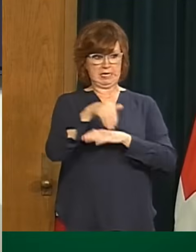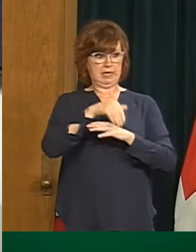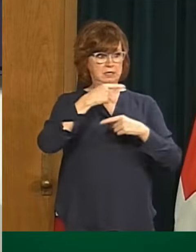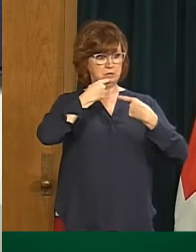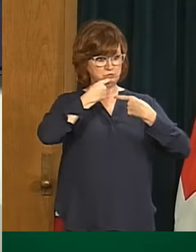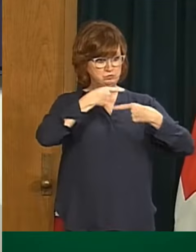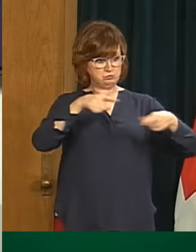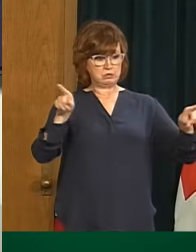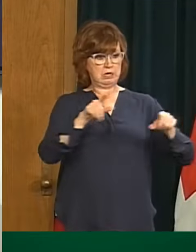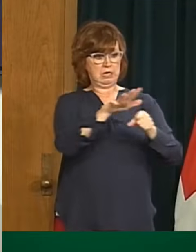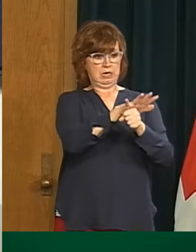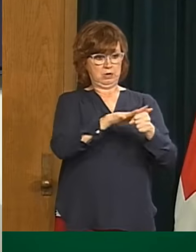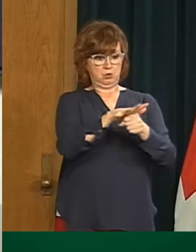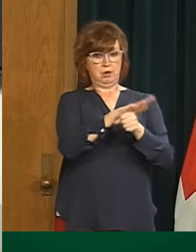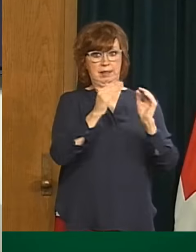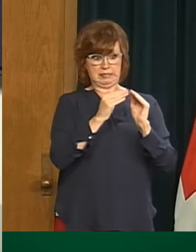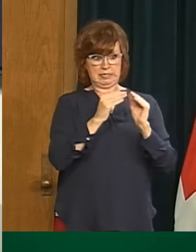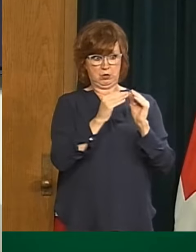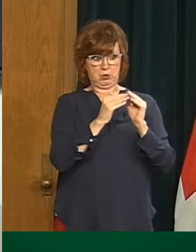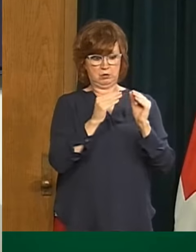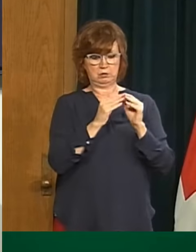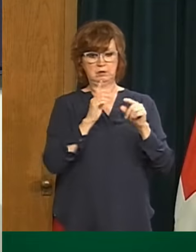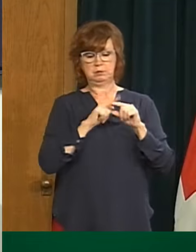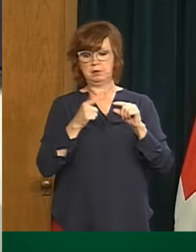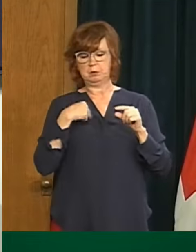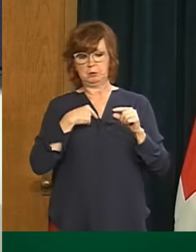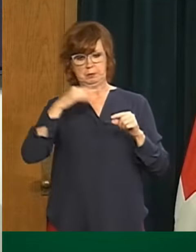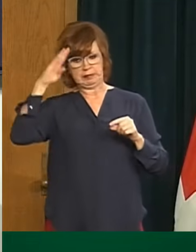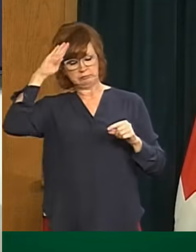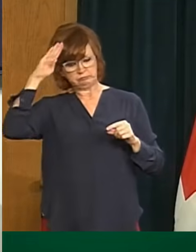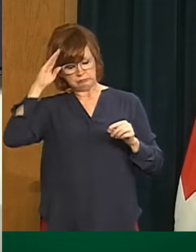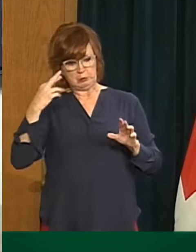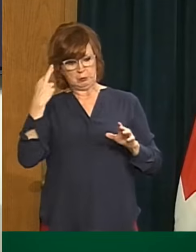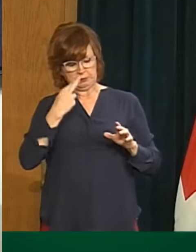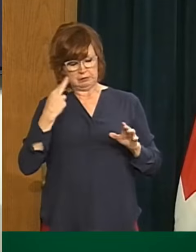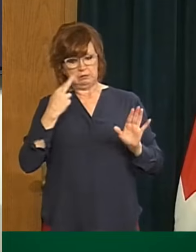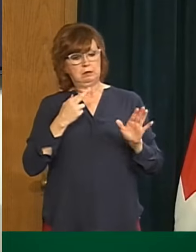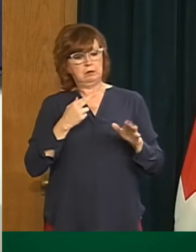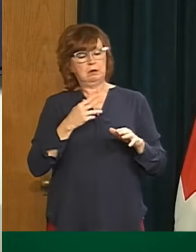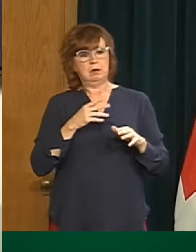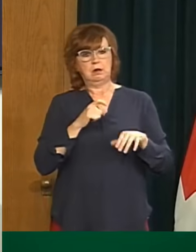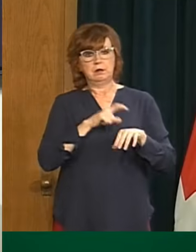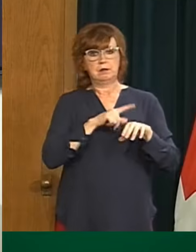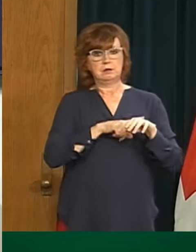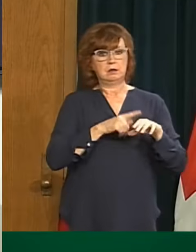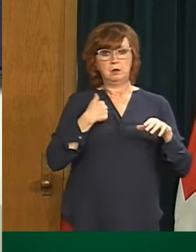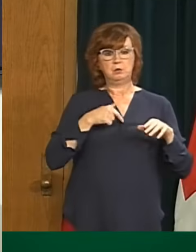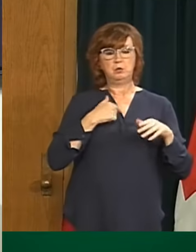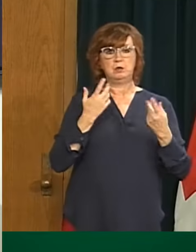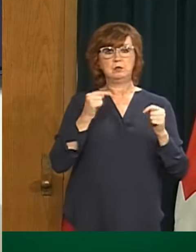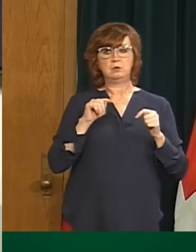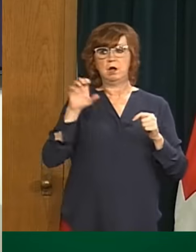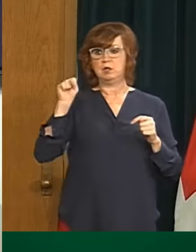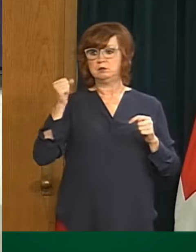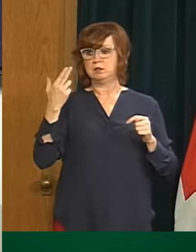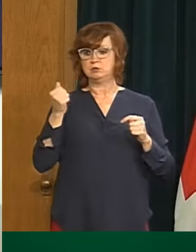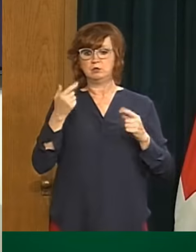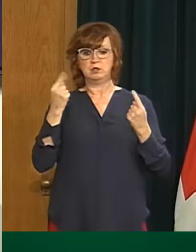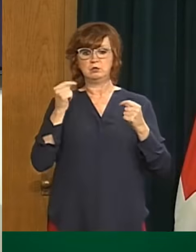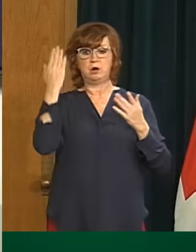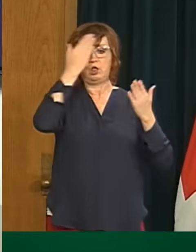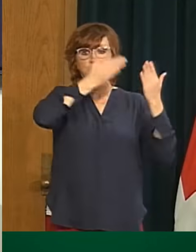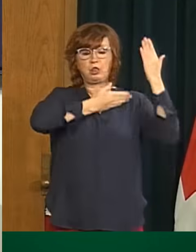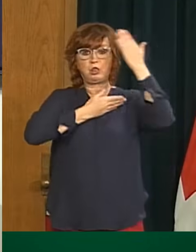public notification, we do recognize that it should have occurred sooner. It is certainly not the way in which the Saskatchewan Health Authority wants to be known as a